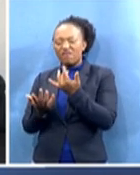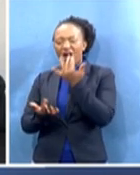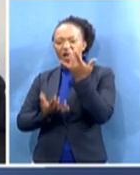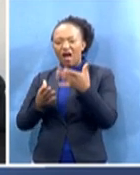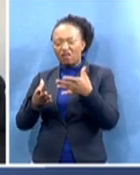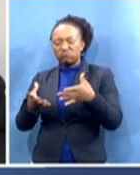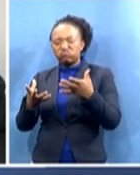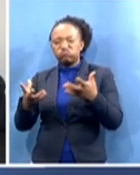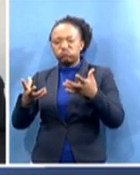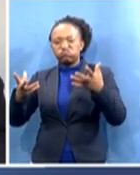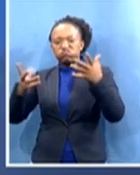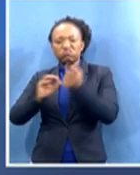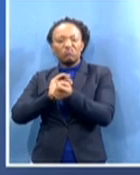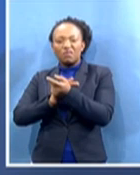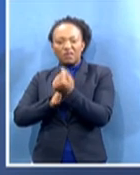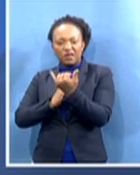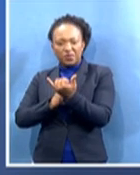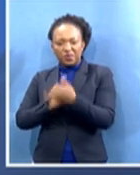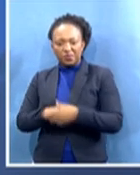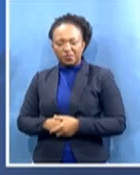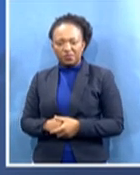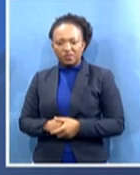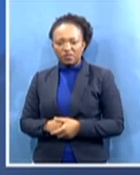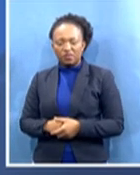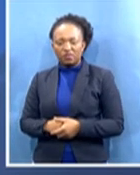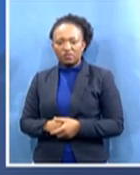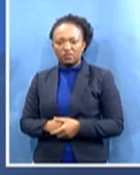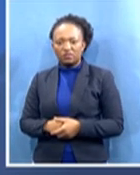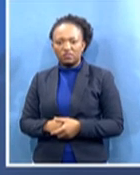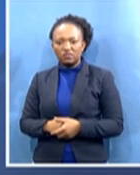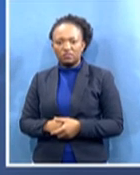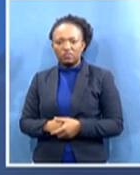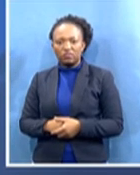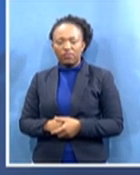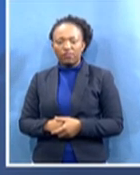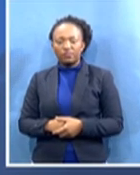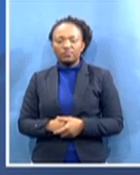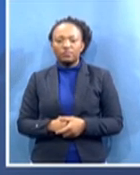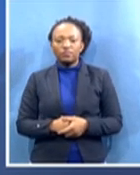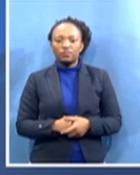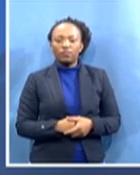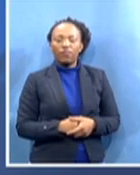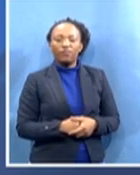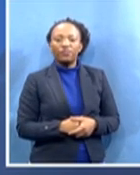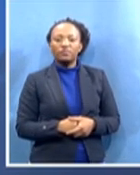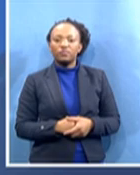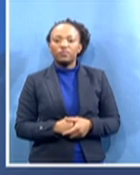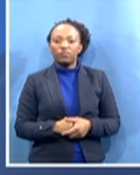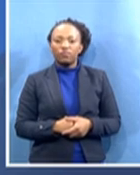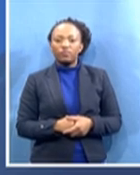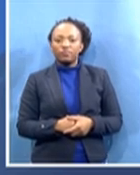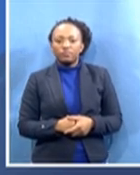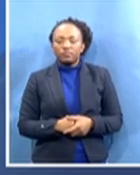You know, it's not the first time we have volcanic eruption, but it was